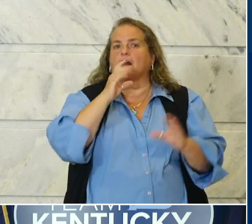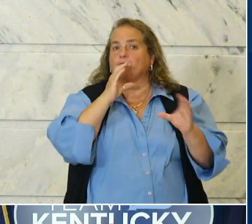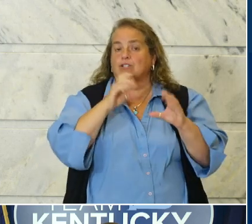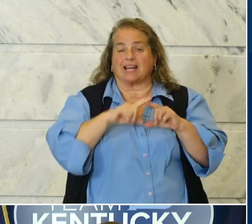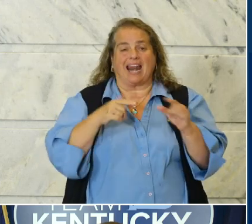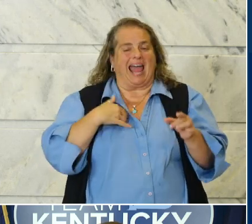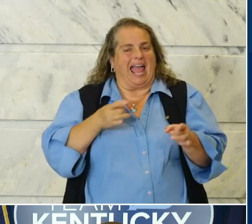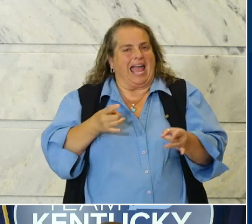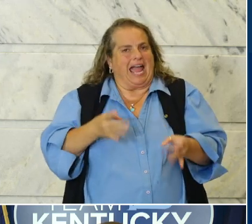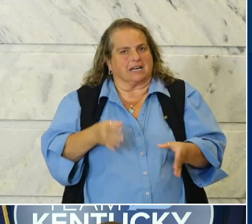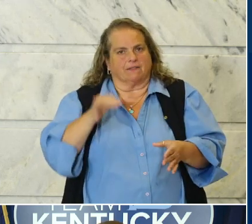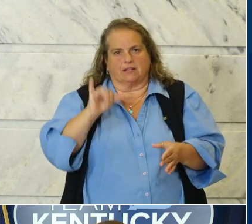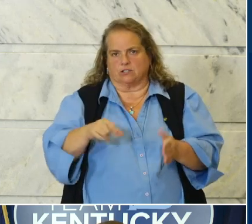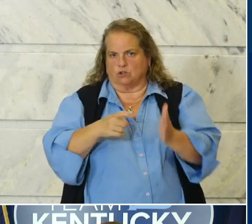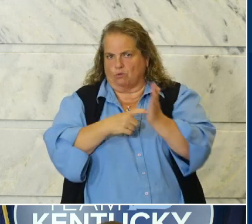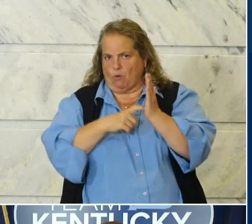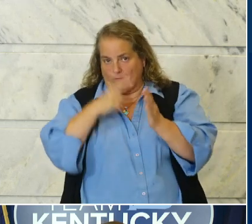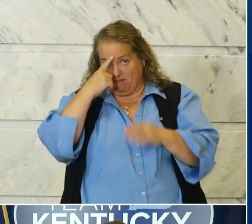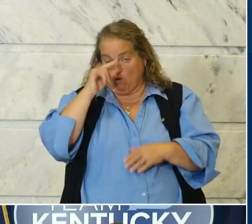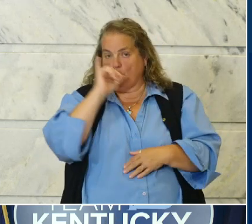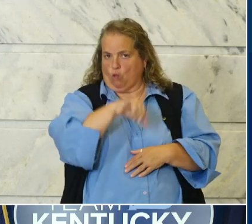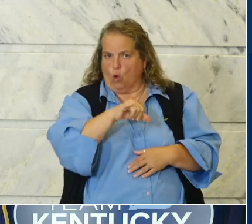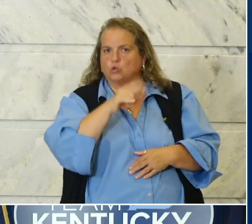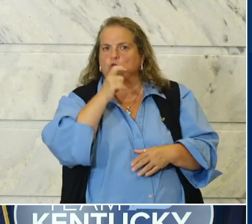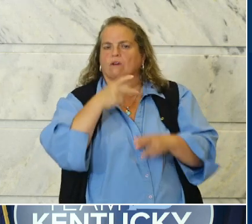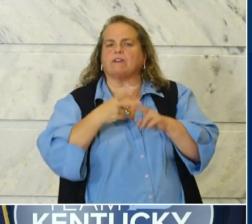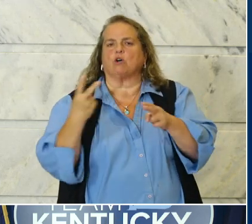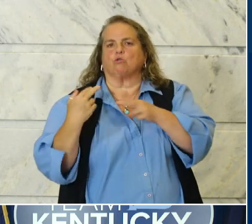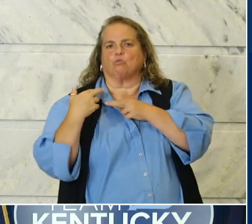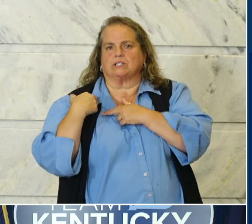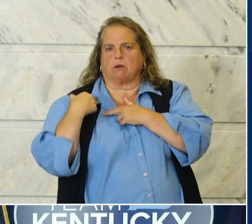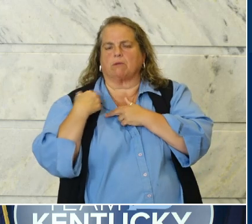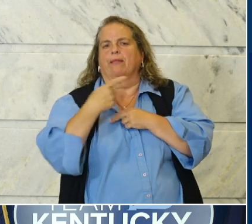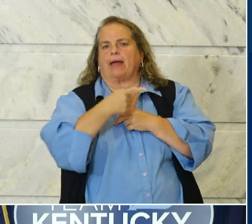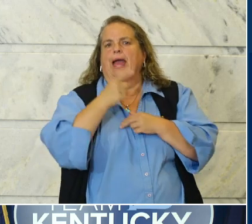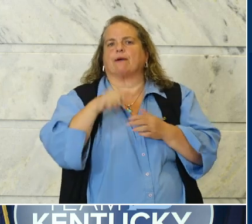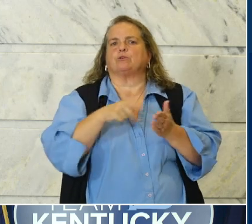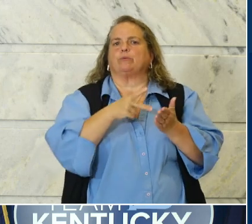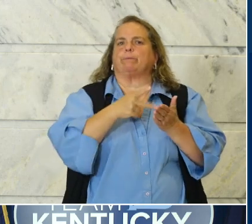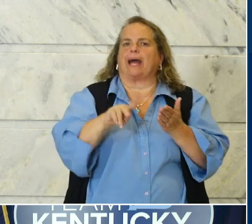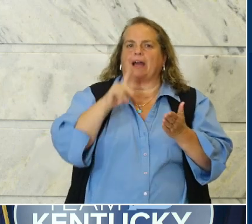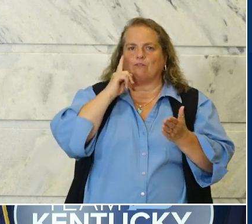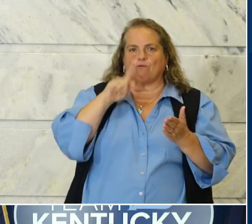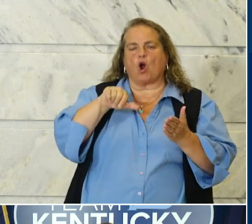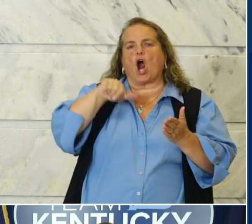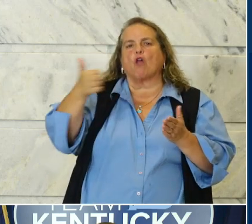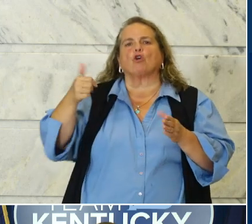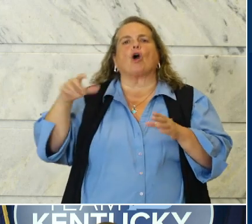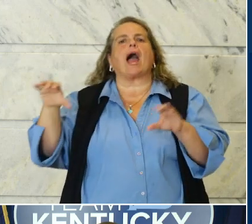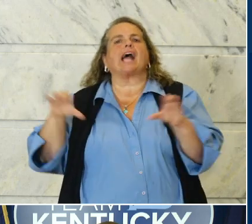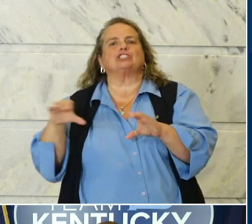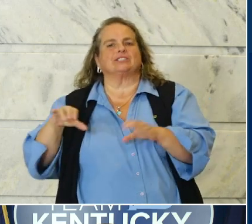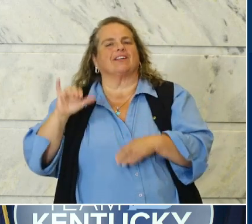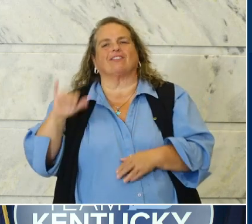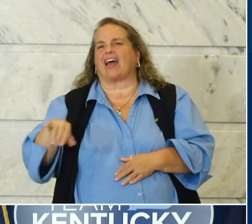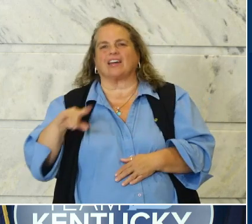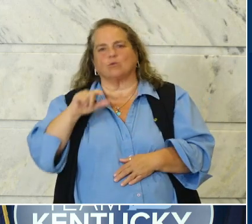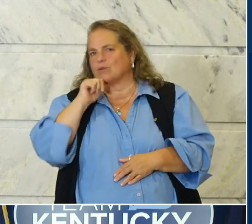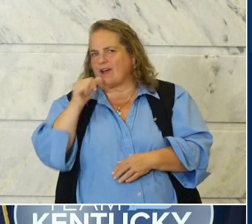this requirement for them. They are certainly paying for actions of others,